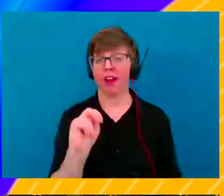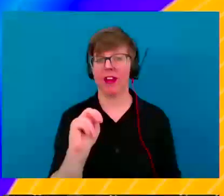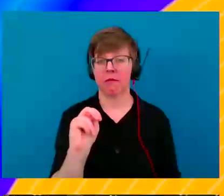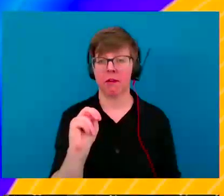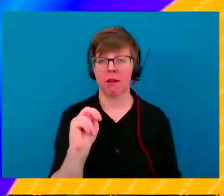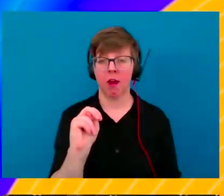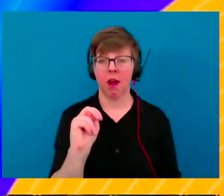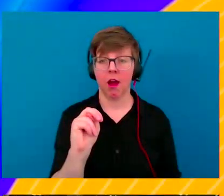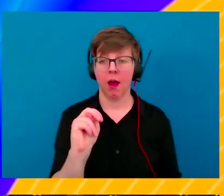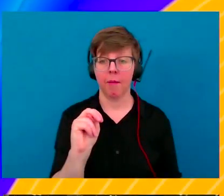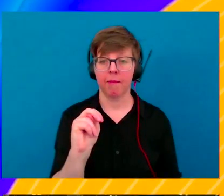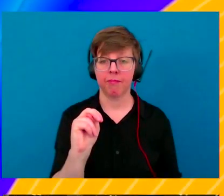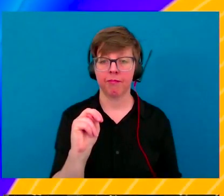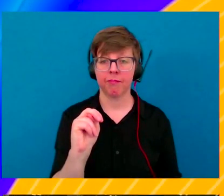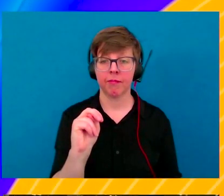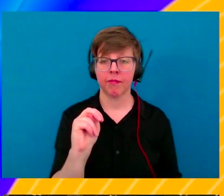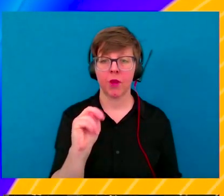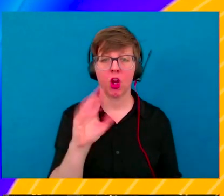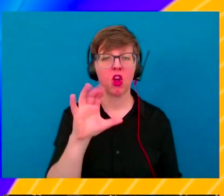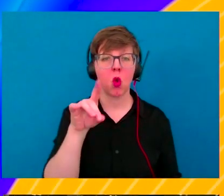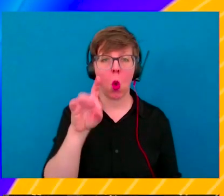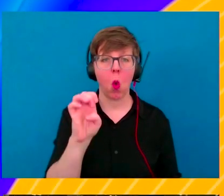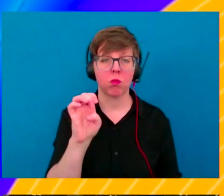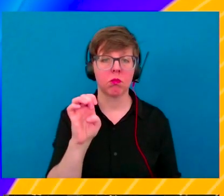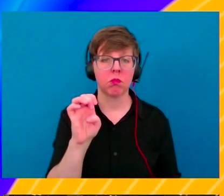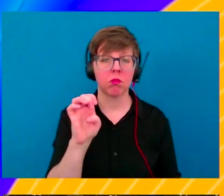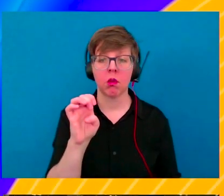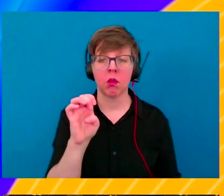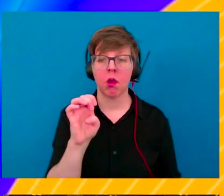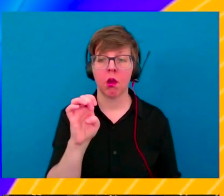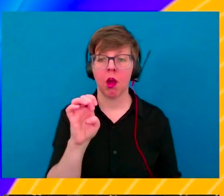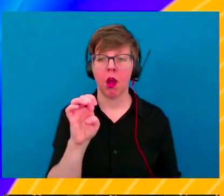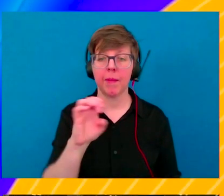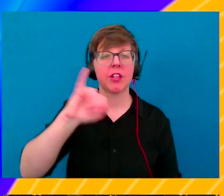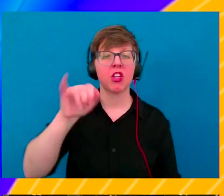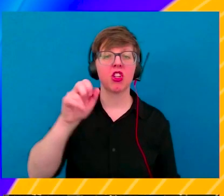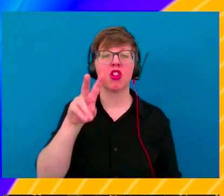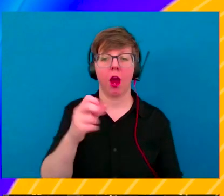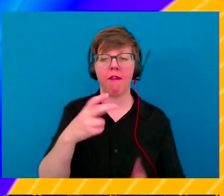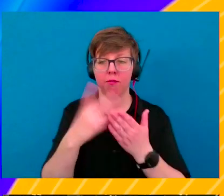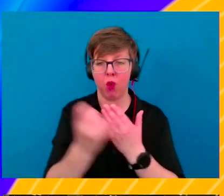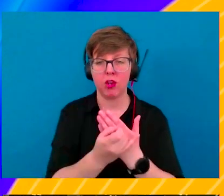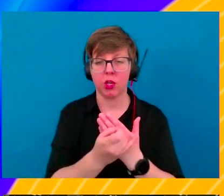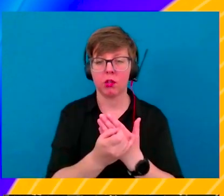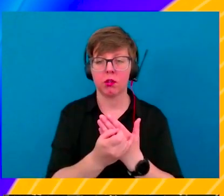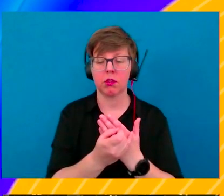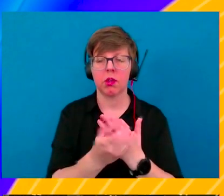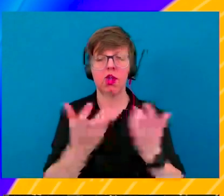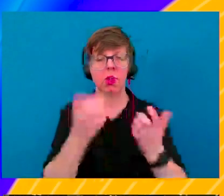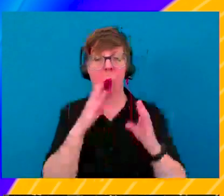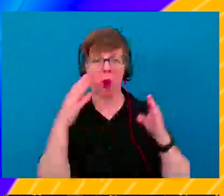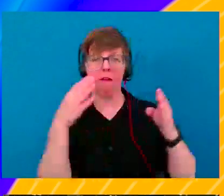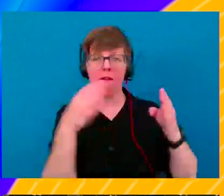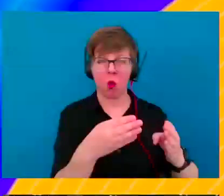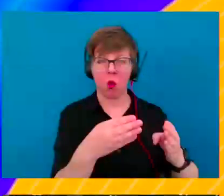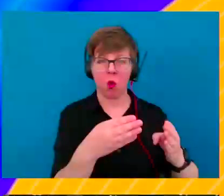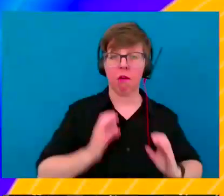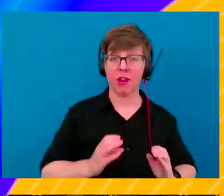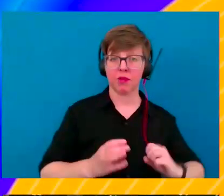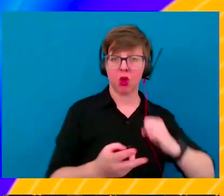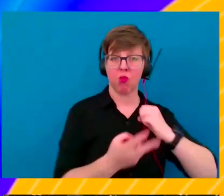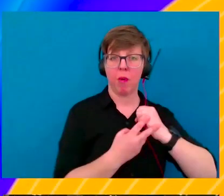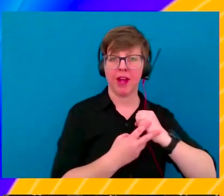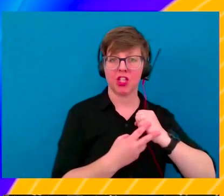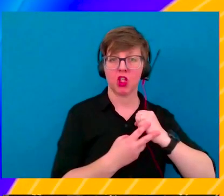go in and let me show you. What I wanted to focus on is there's this customer repository. It does